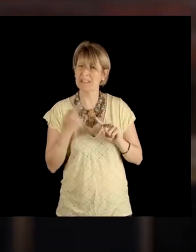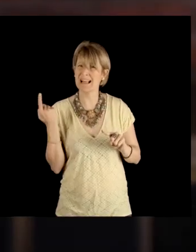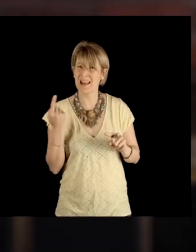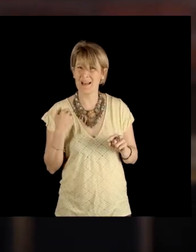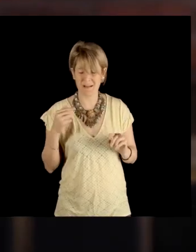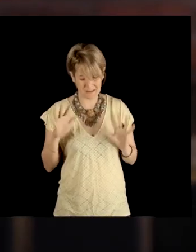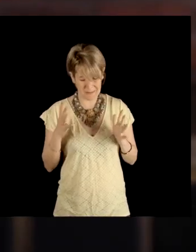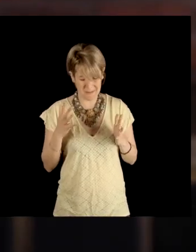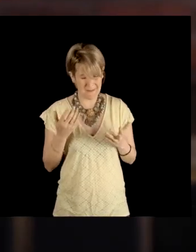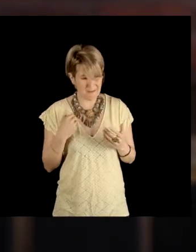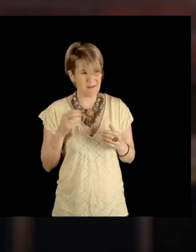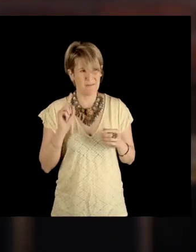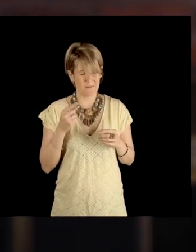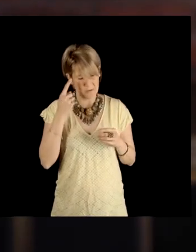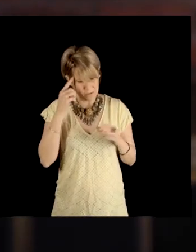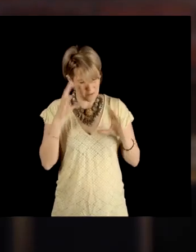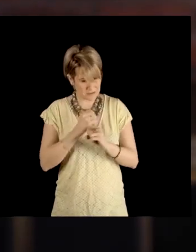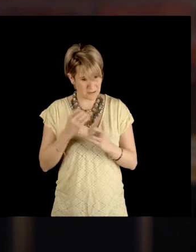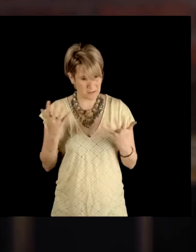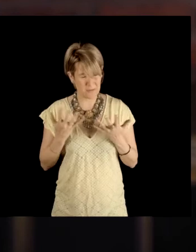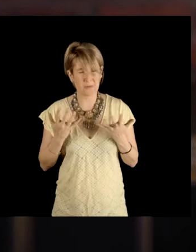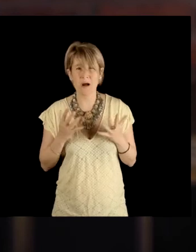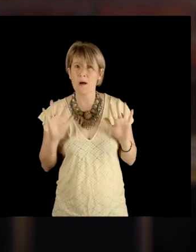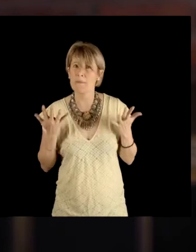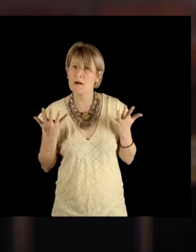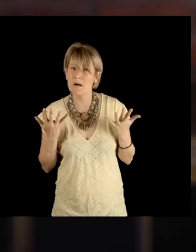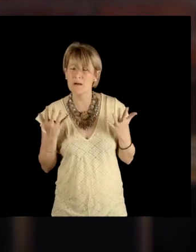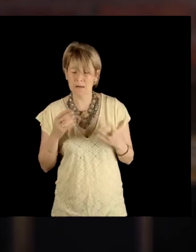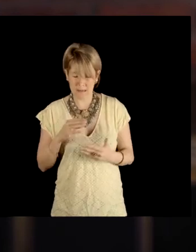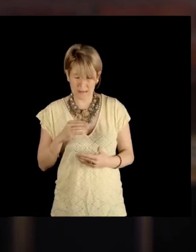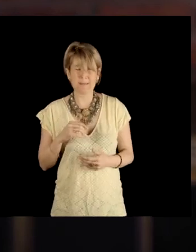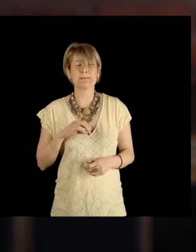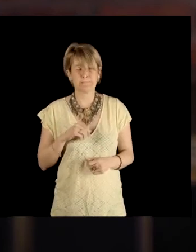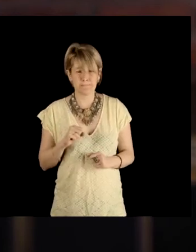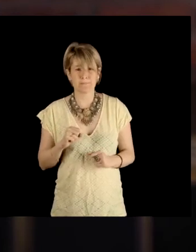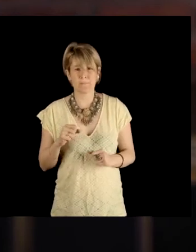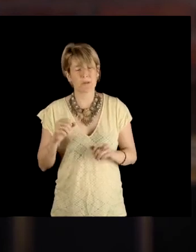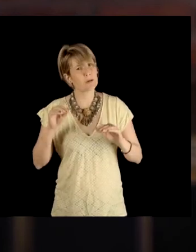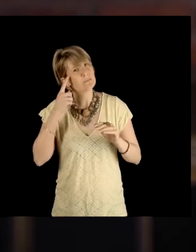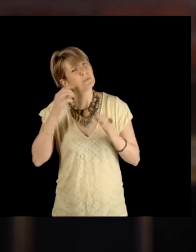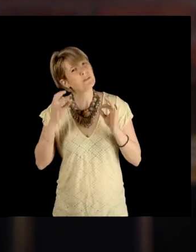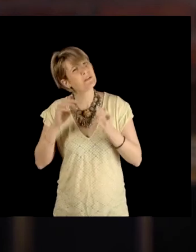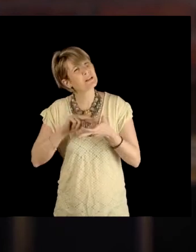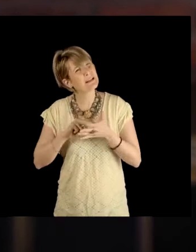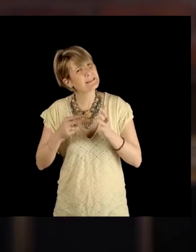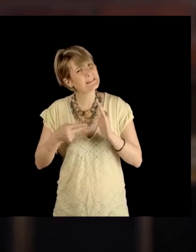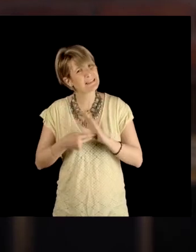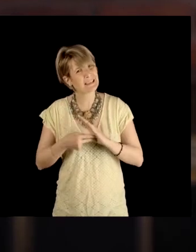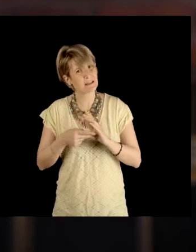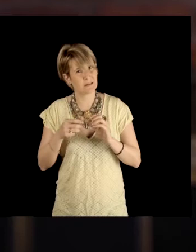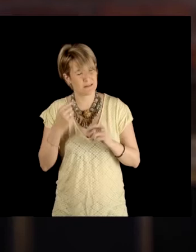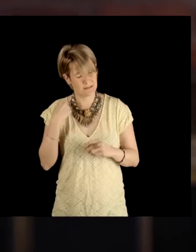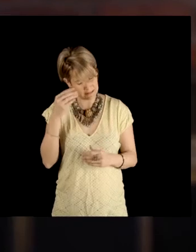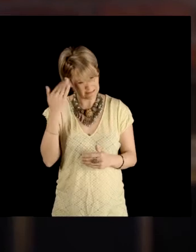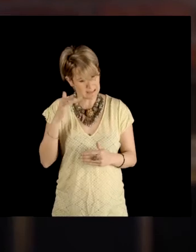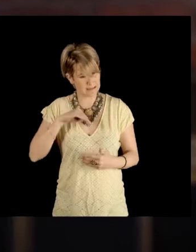So, this practice of dissolving the impressions that are acquired within us over the course of